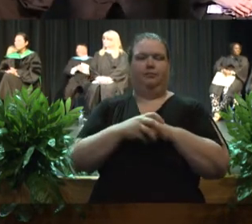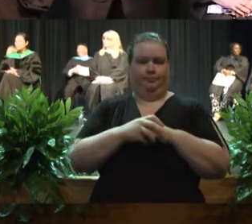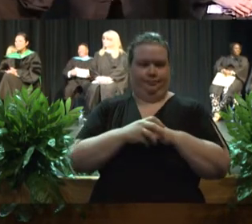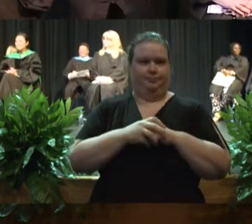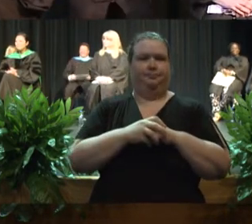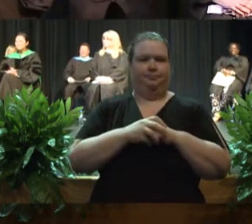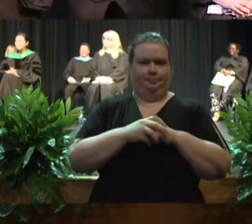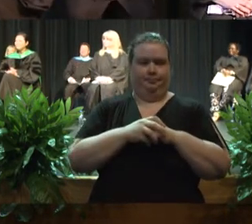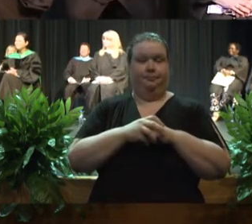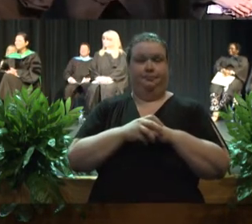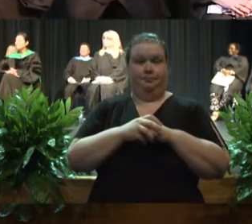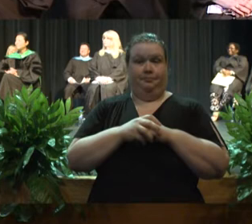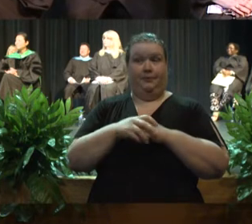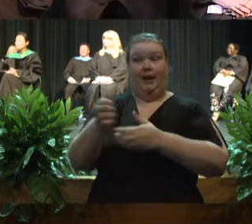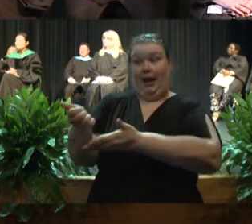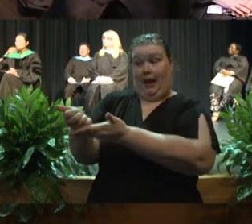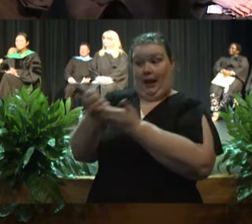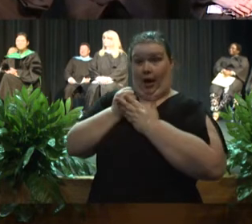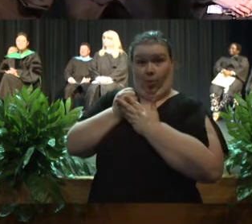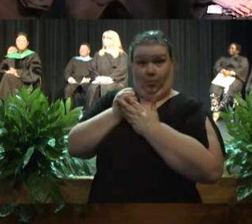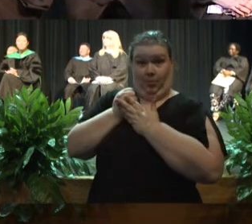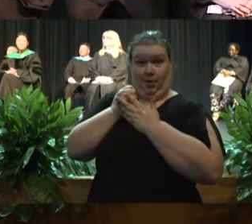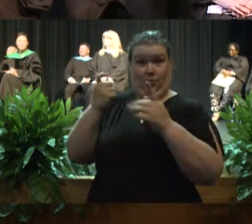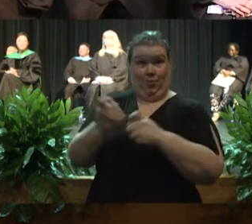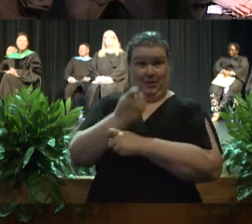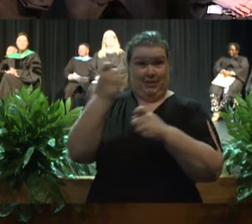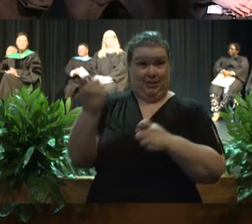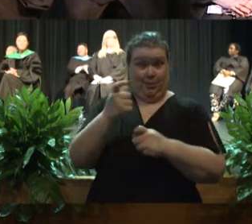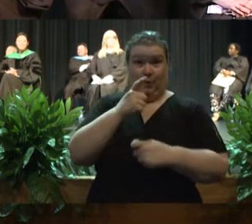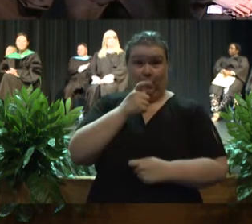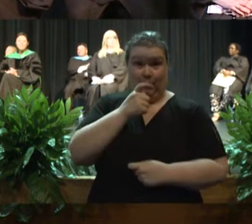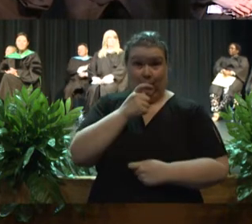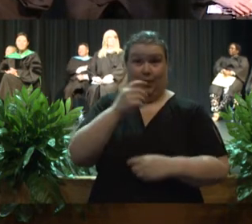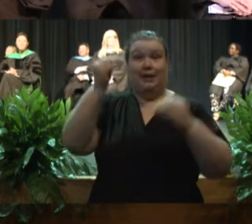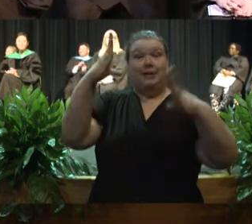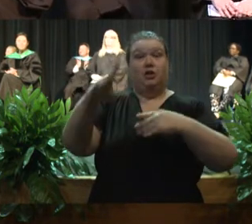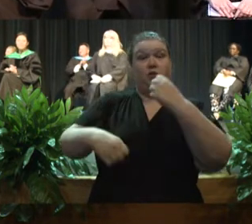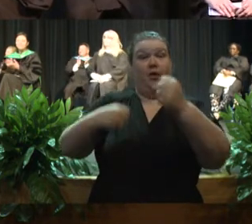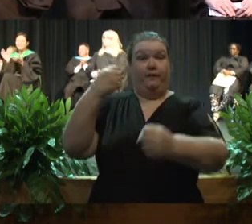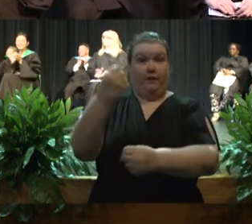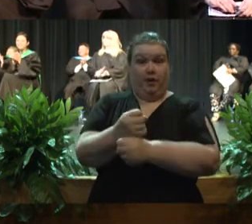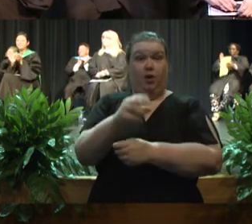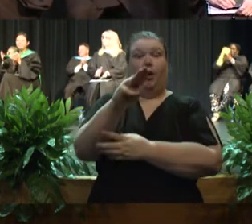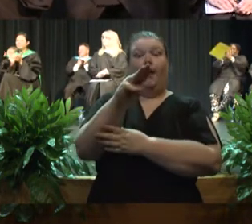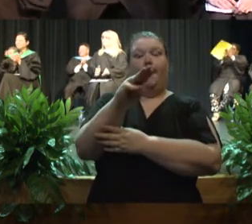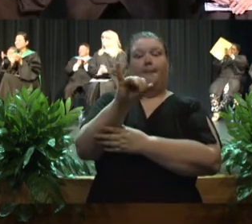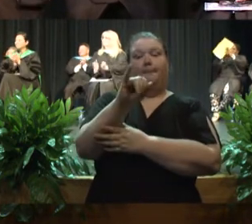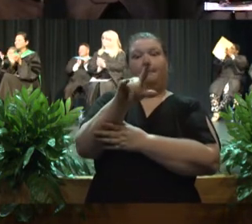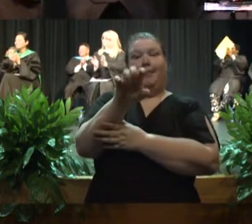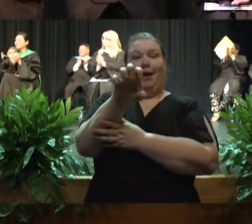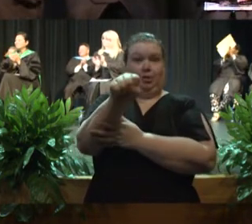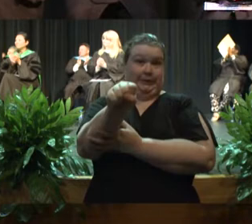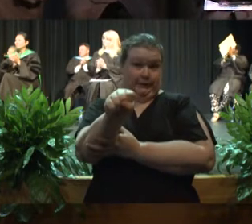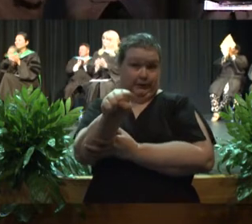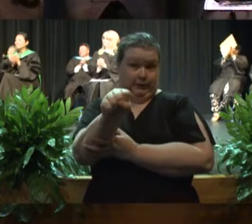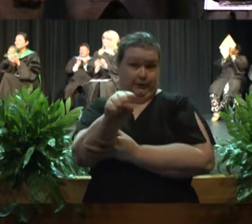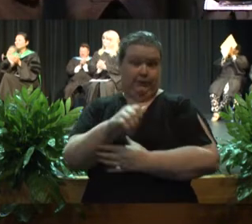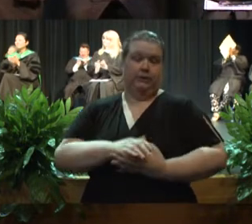Assisting with our ceremony this evening are Teacher of the Year, Mr. Oliver Miles.